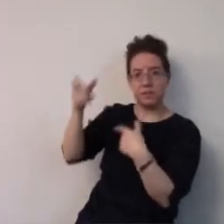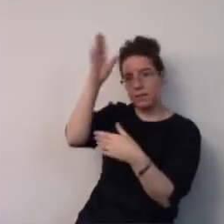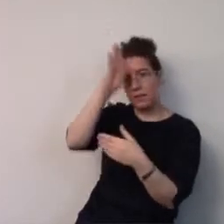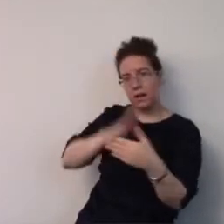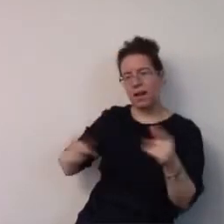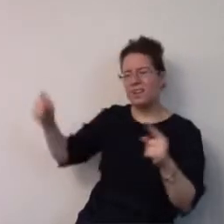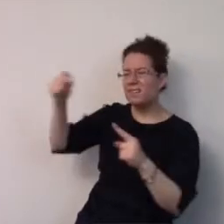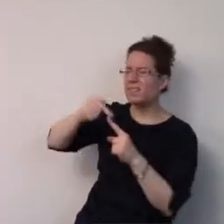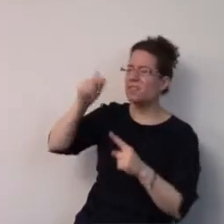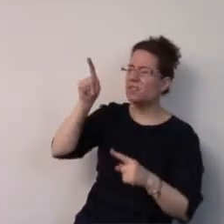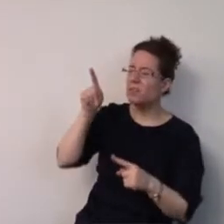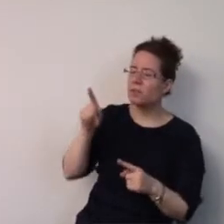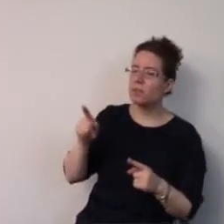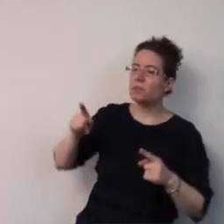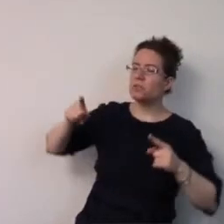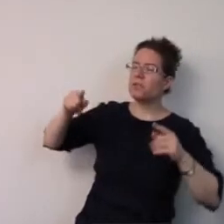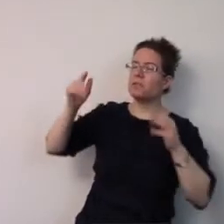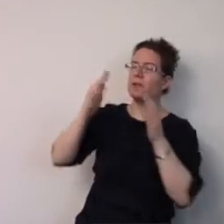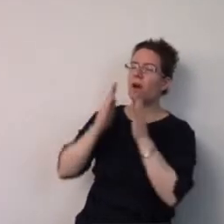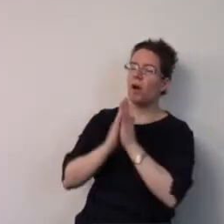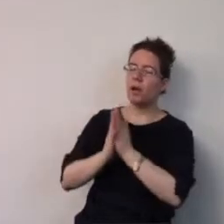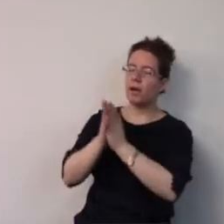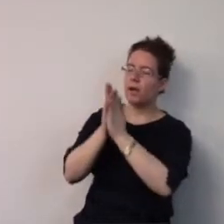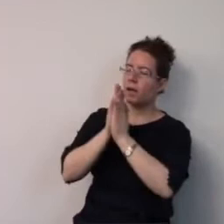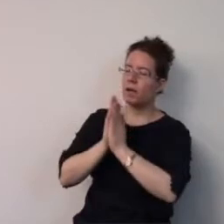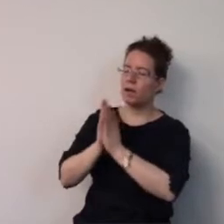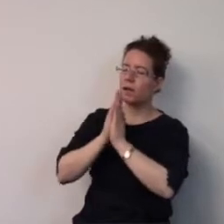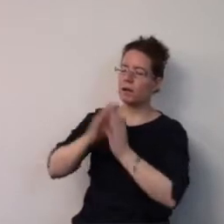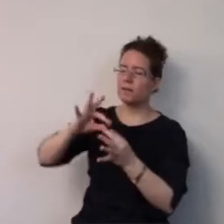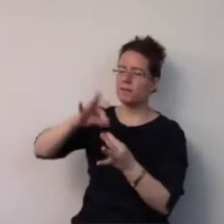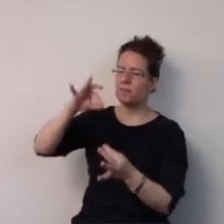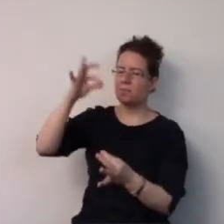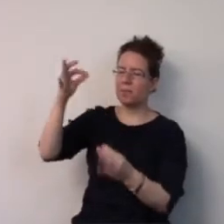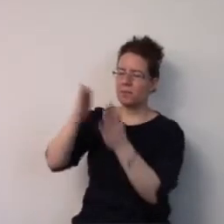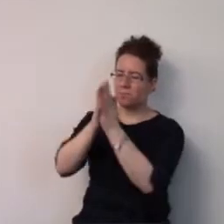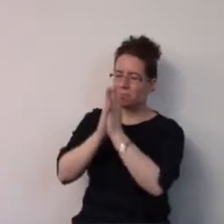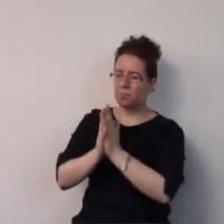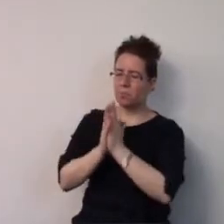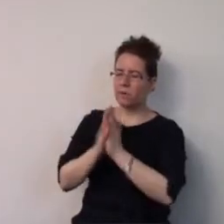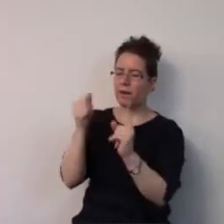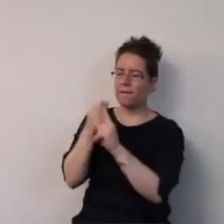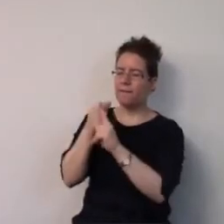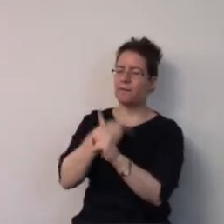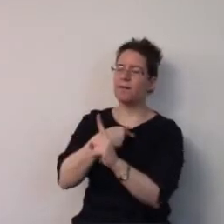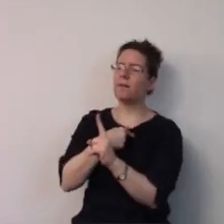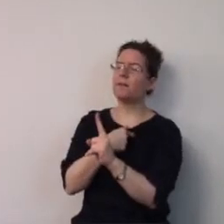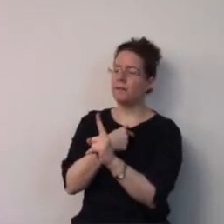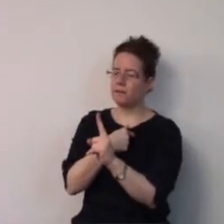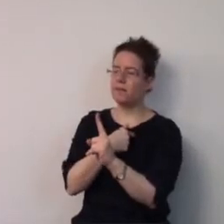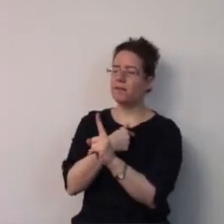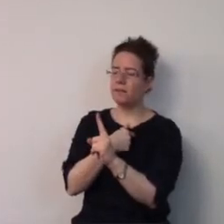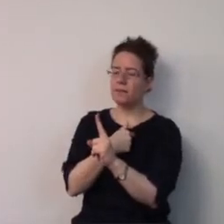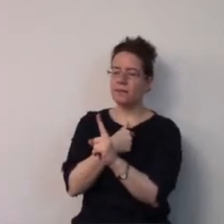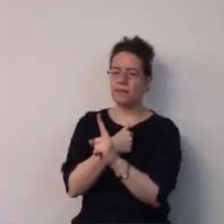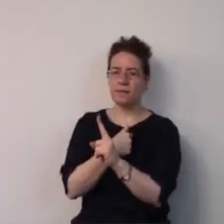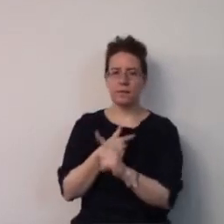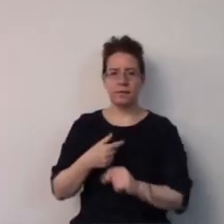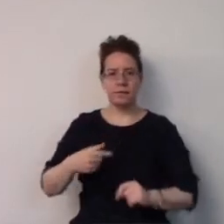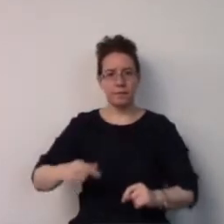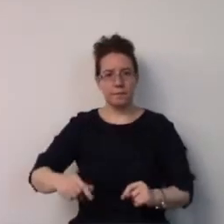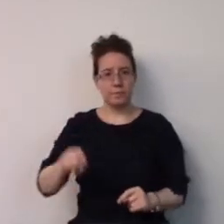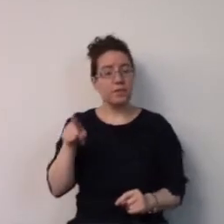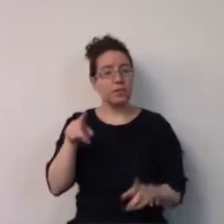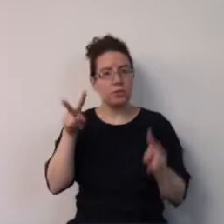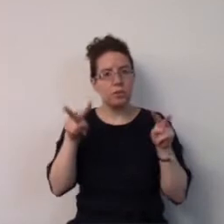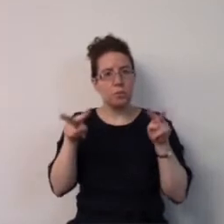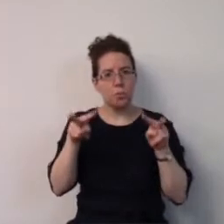Hallelujah. Yes, amen. Oh, yeah. You know, you're going to be watching in the right direction if you're lost in the spirit of prayer. Yes, you sir.